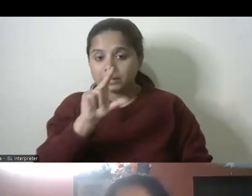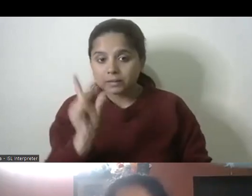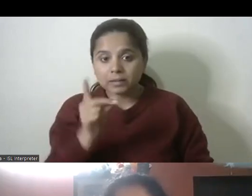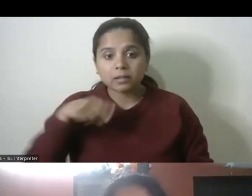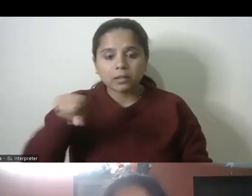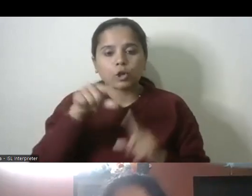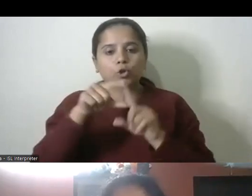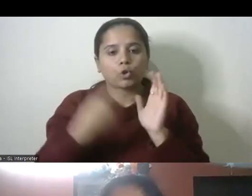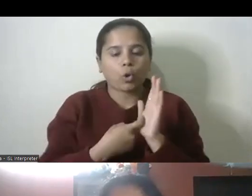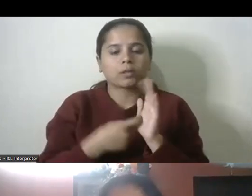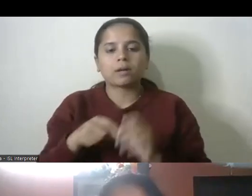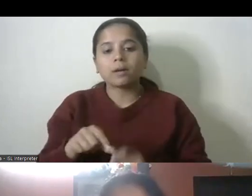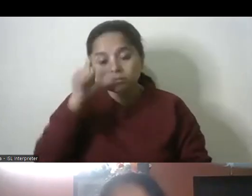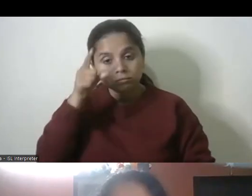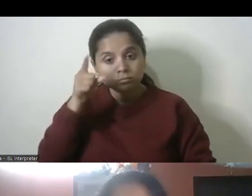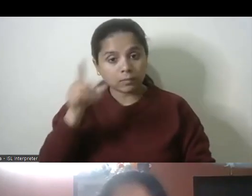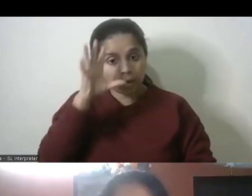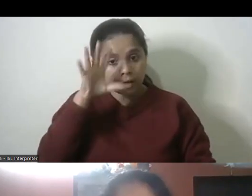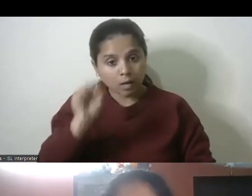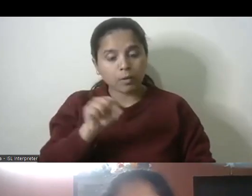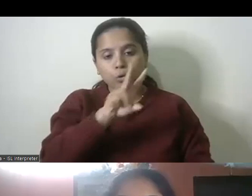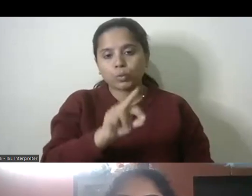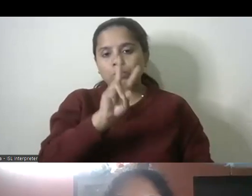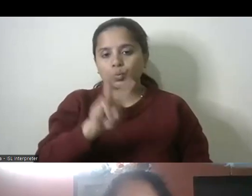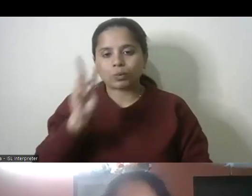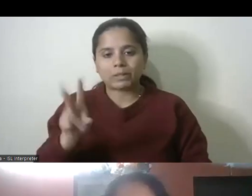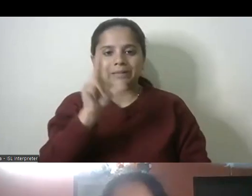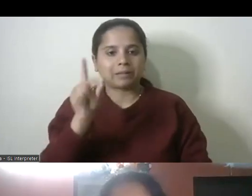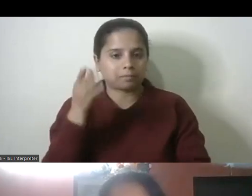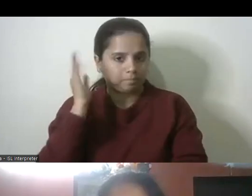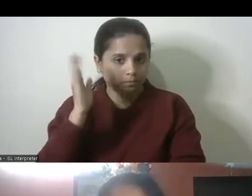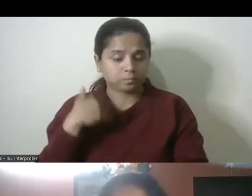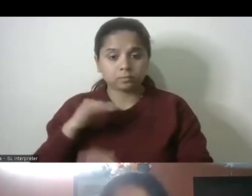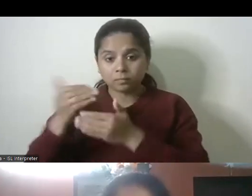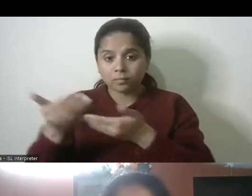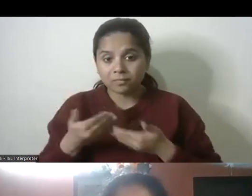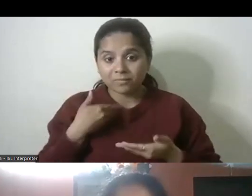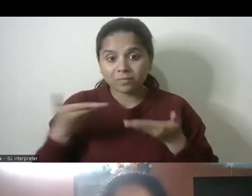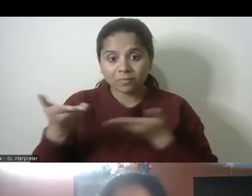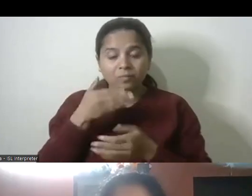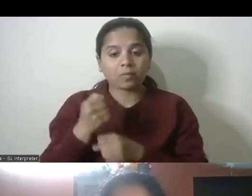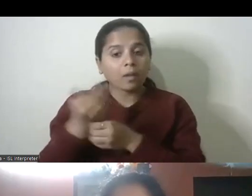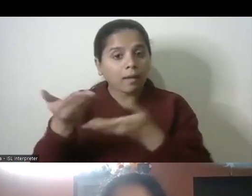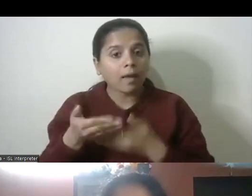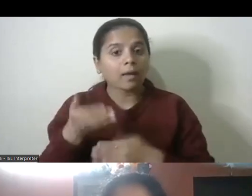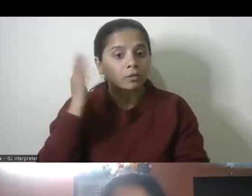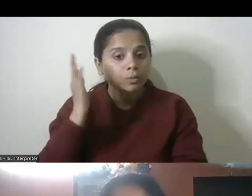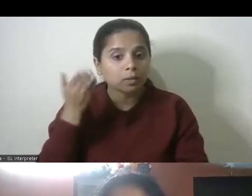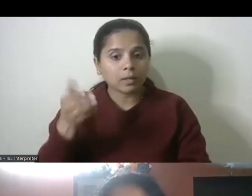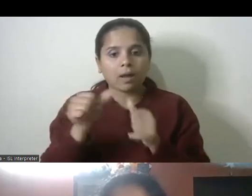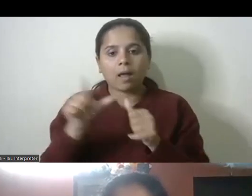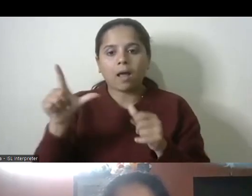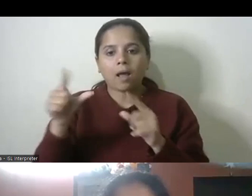Dr. Ambedkar Memorial Lecture 2022. Before we introduce our beloved guest speaker of the day, Dr. Alpa